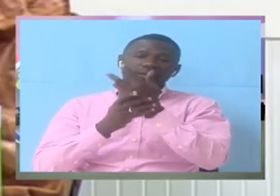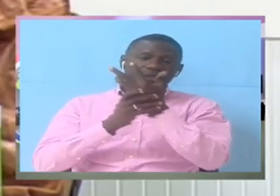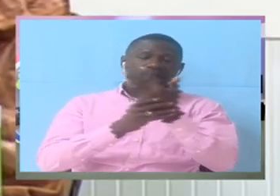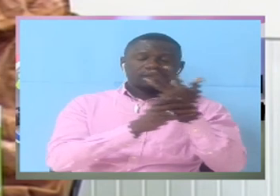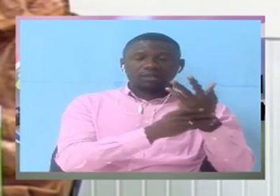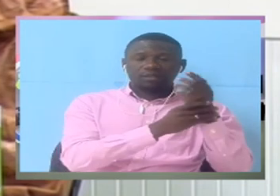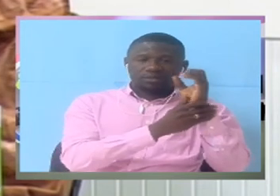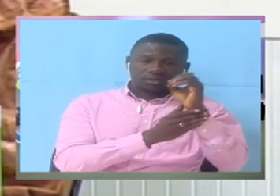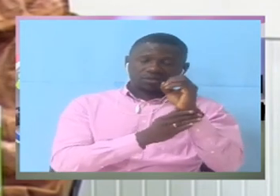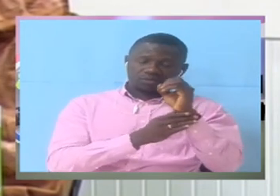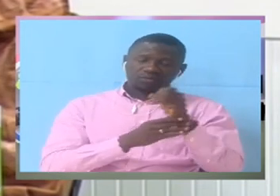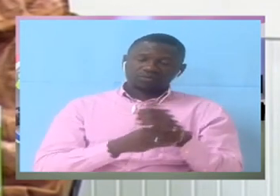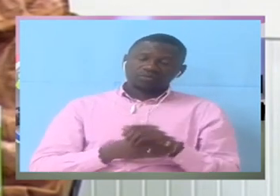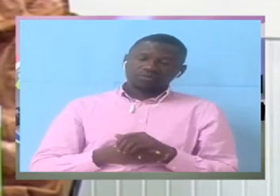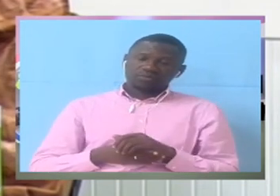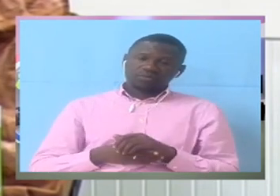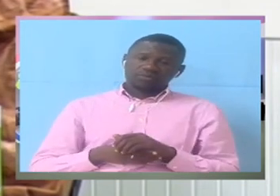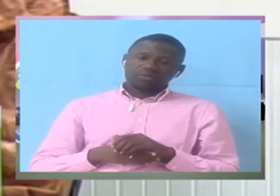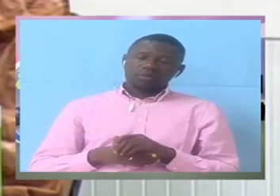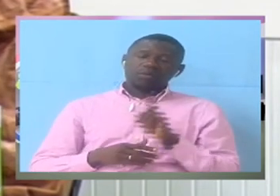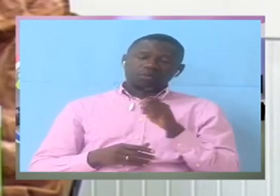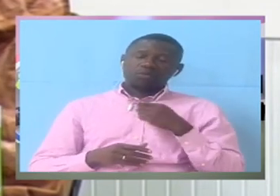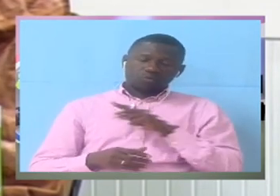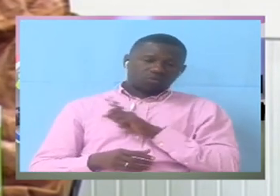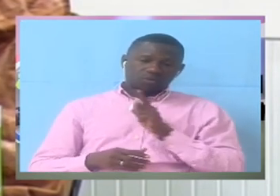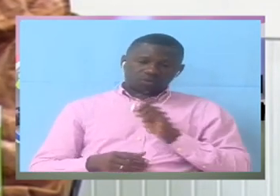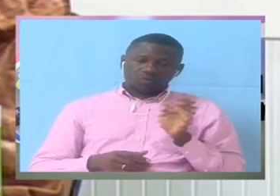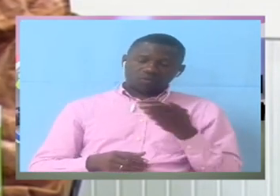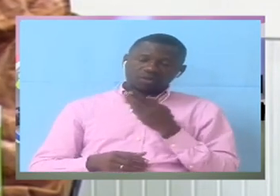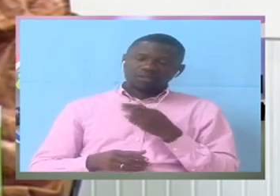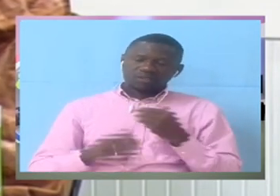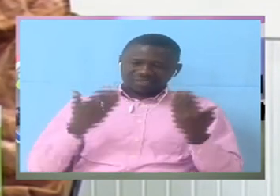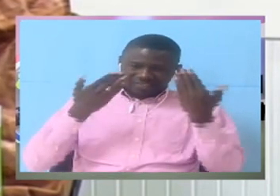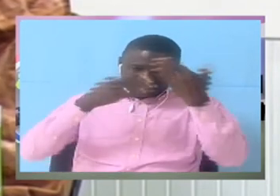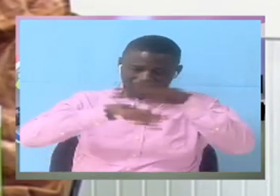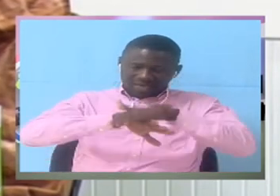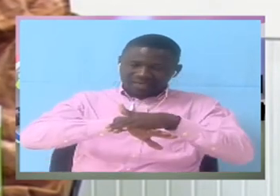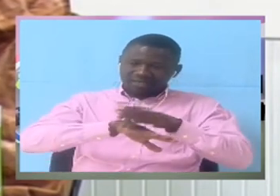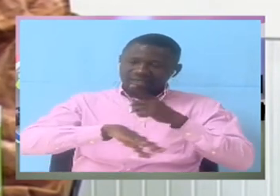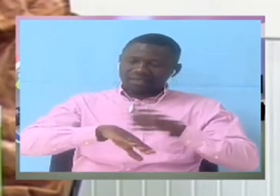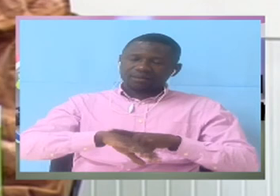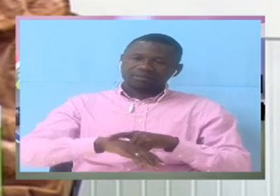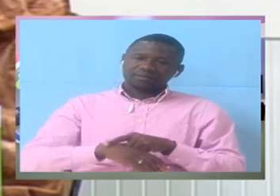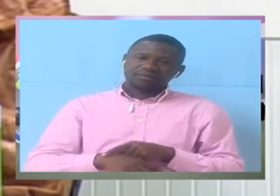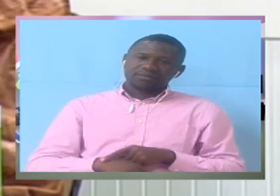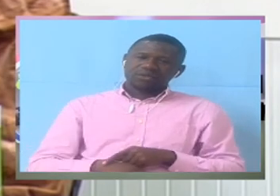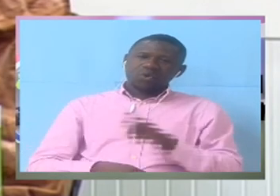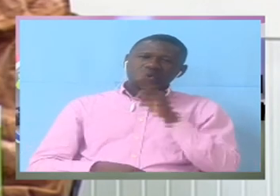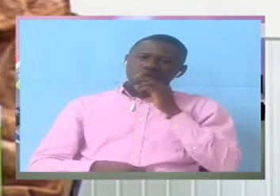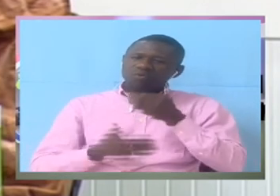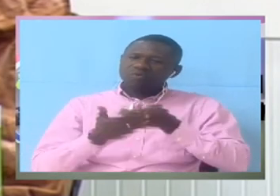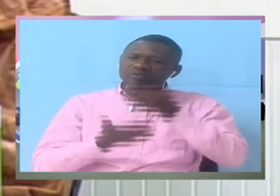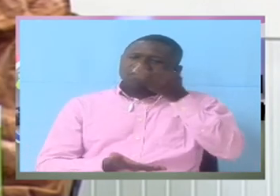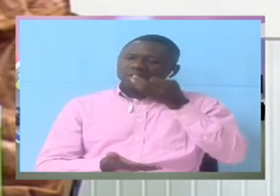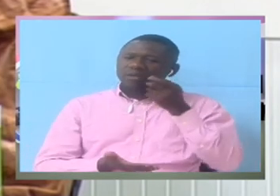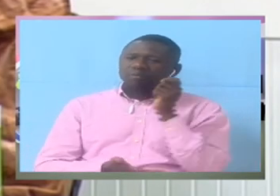Proceed, please. We went at night. We traveled only at night. Who funded your travel?